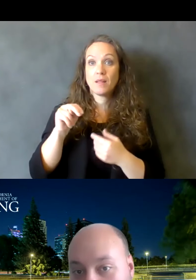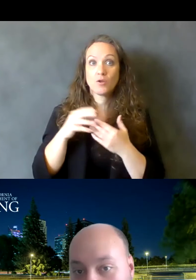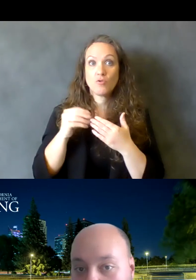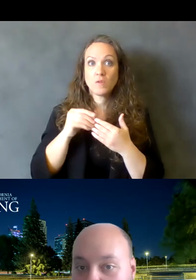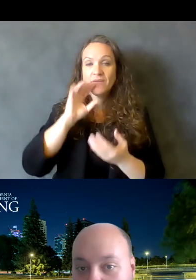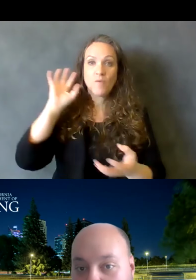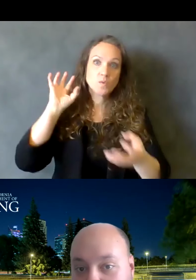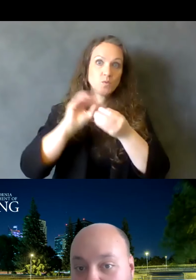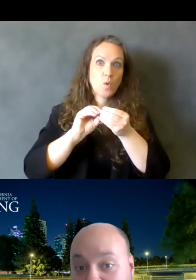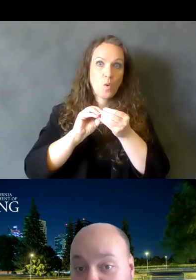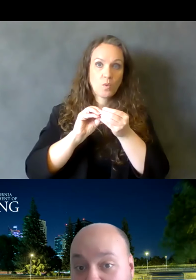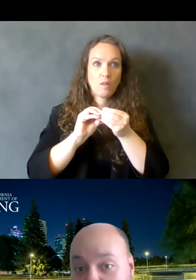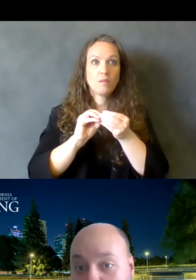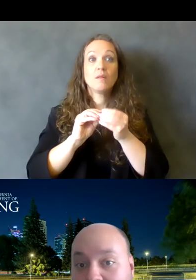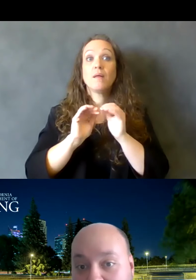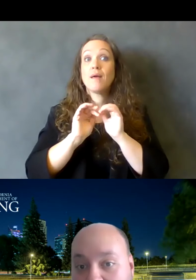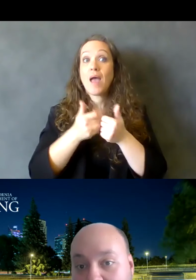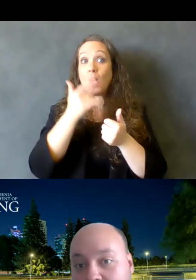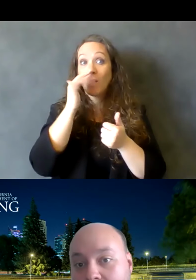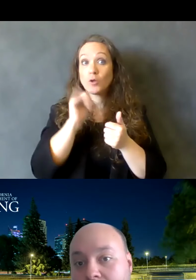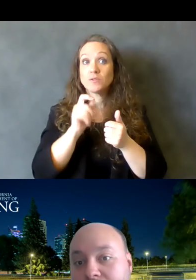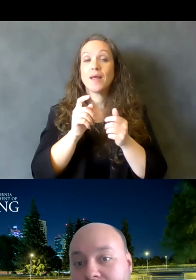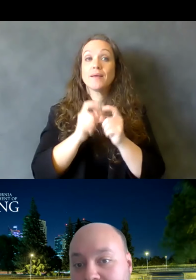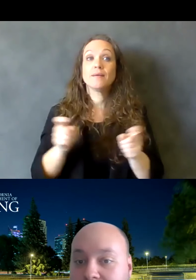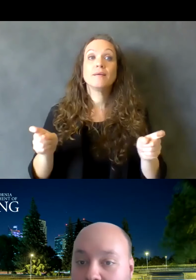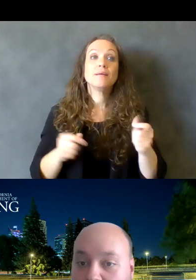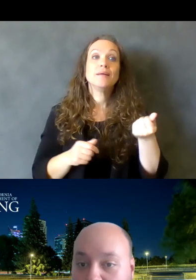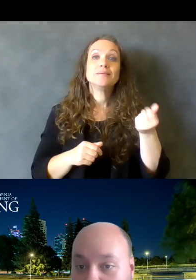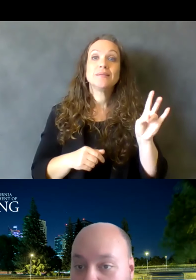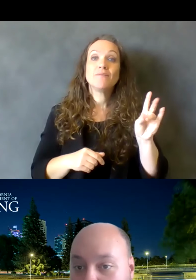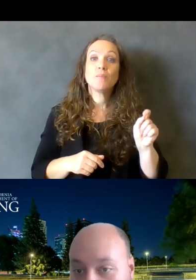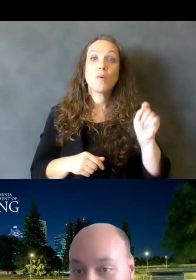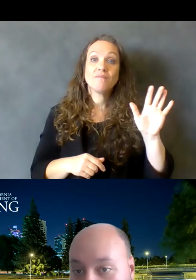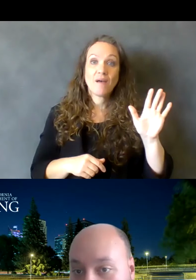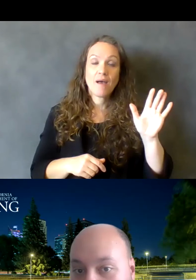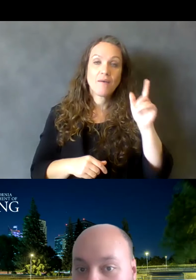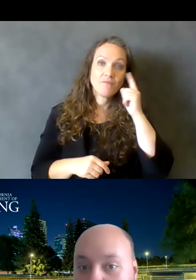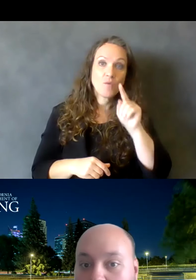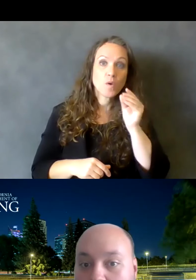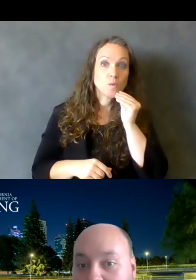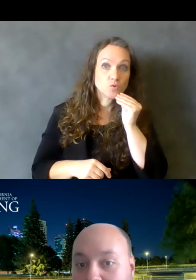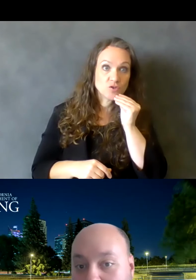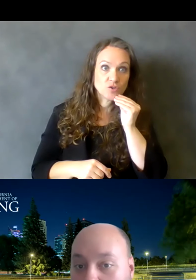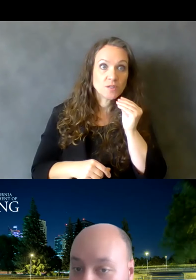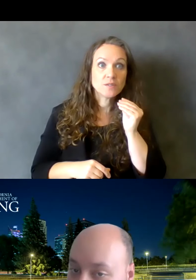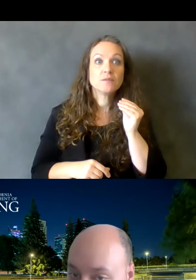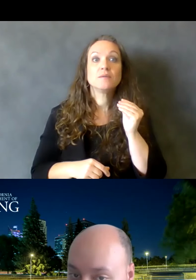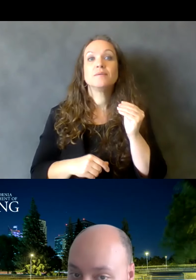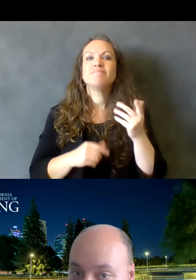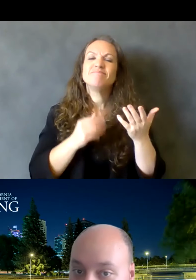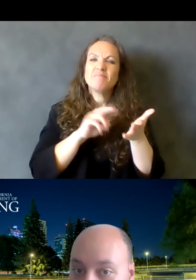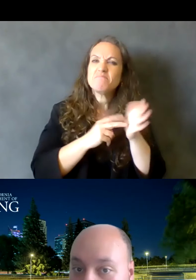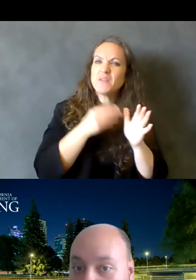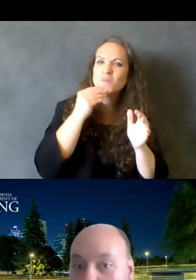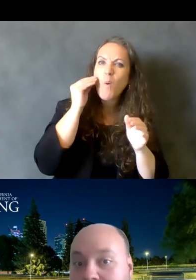allocation. And that breaks out to $17.5 million that's designated for senior nutrition programs, which includes home delivered